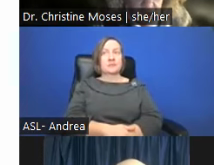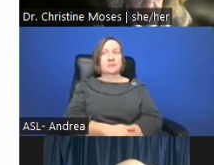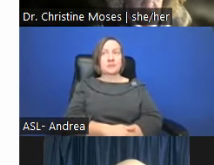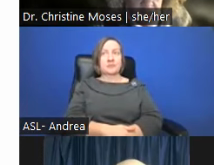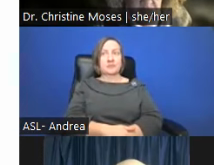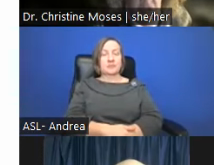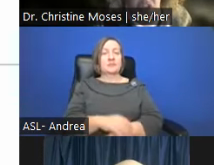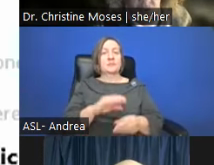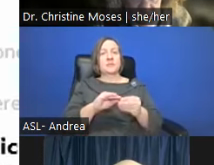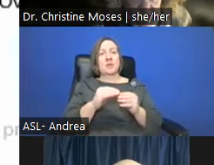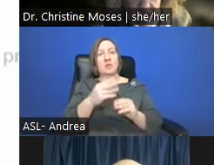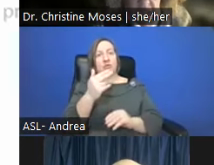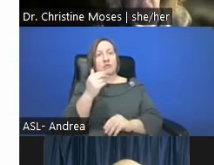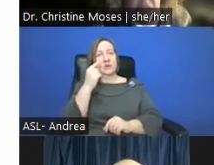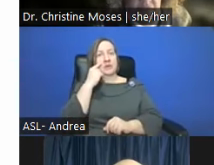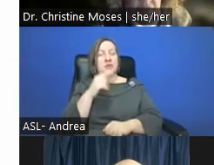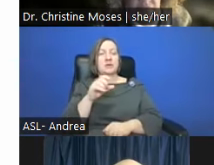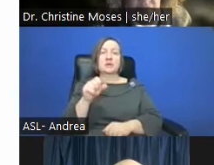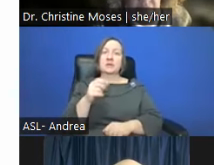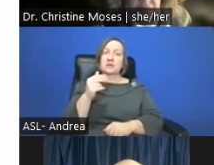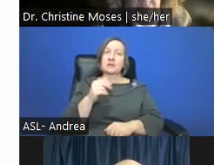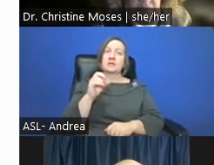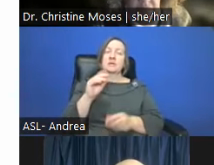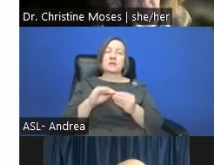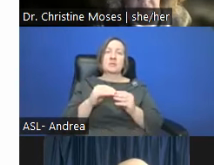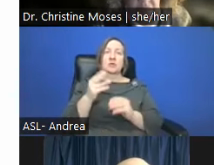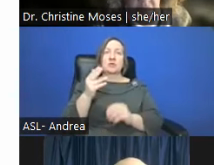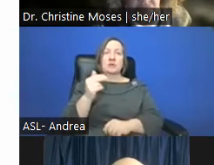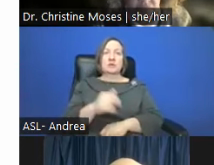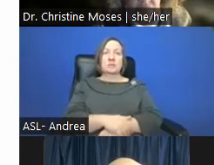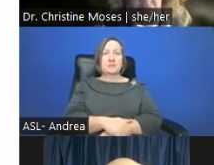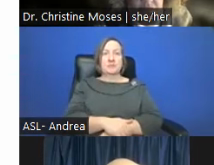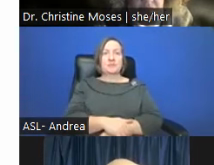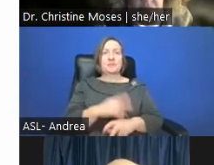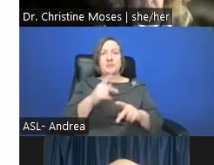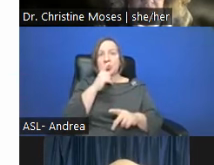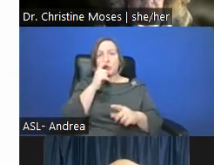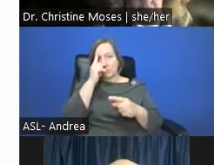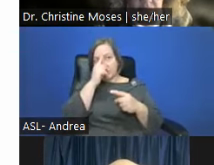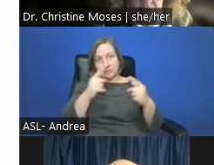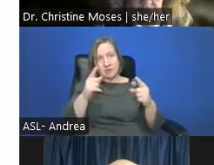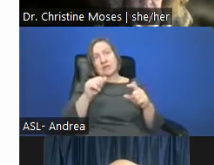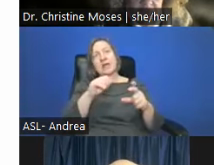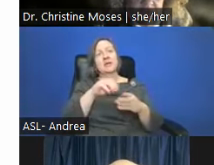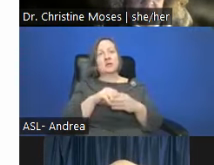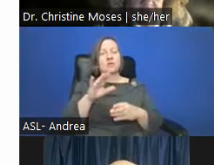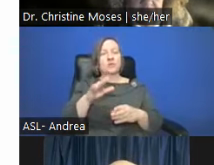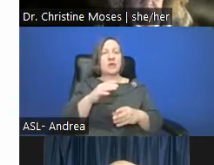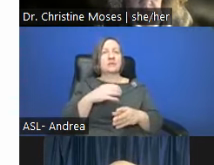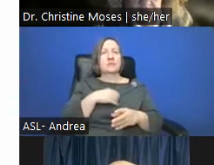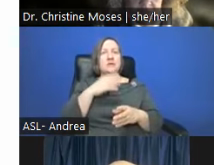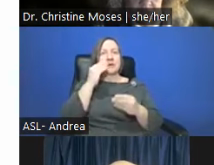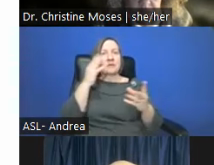So we're on 13, I think. 13, yes. Number 13. Those who disagree can include their dissenting information along with the